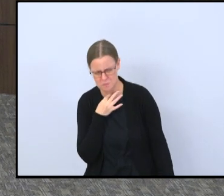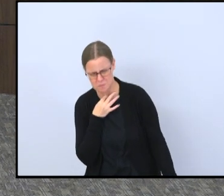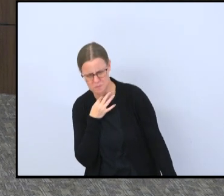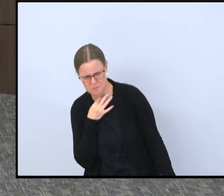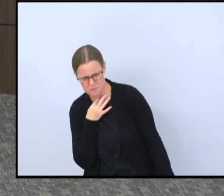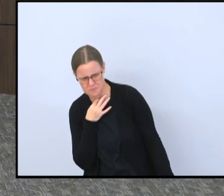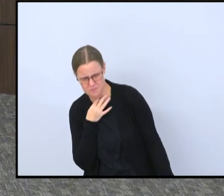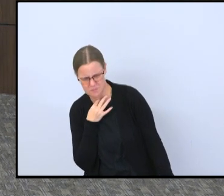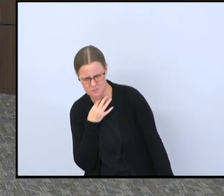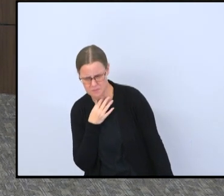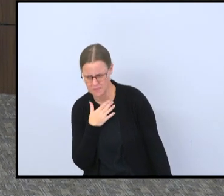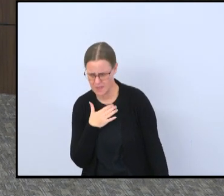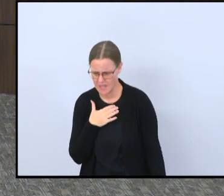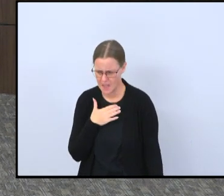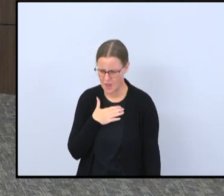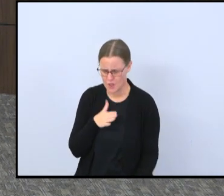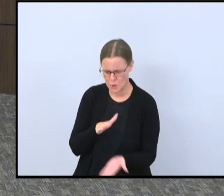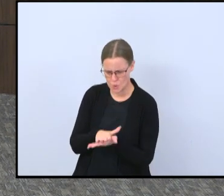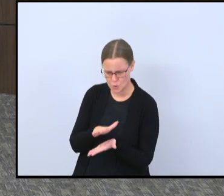local private schools